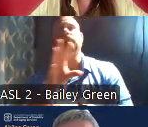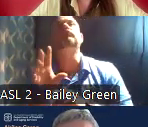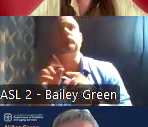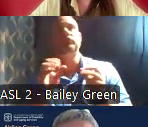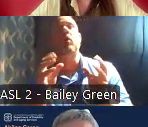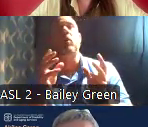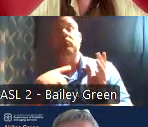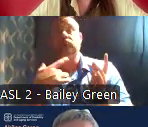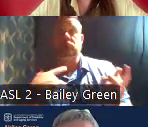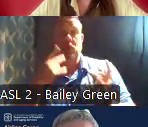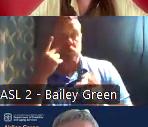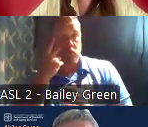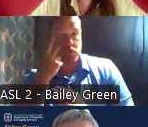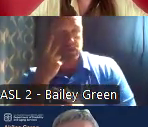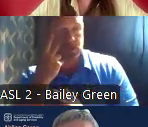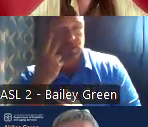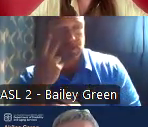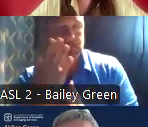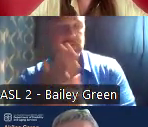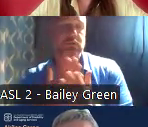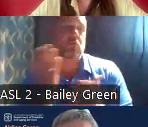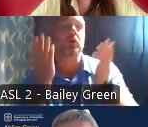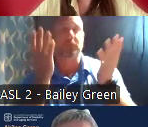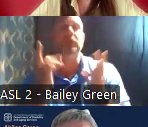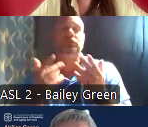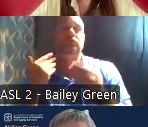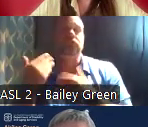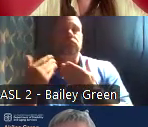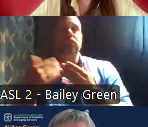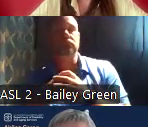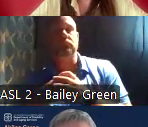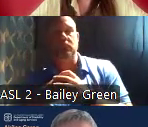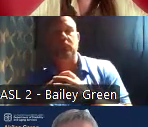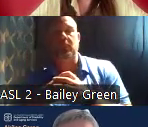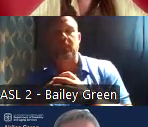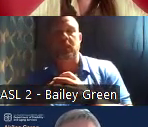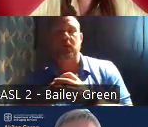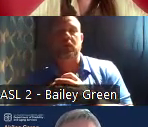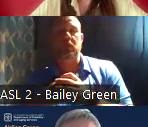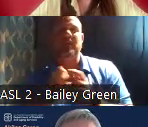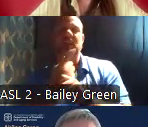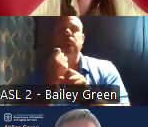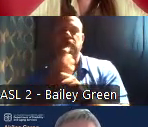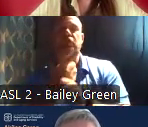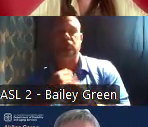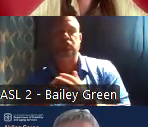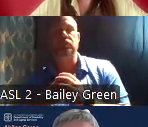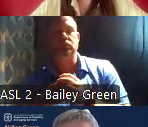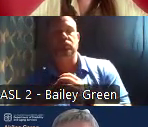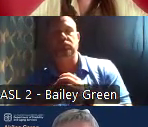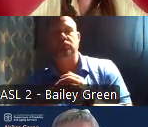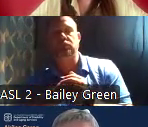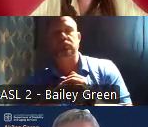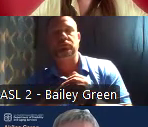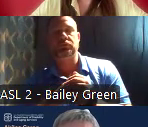to see some of those recommendations moving forward for our meetings coming up next year. And today we